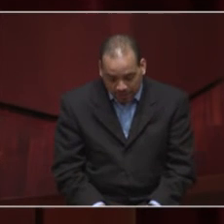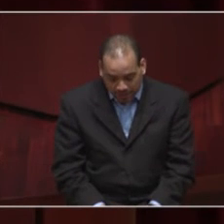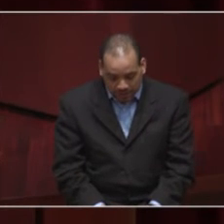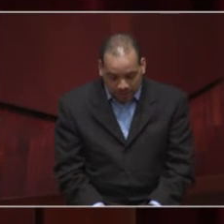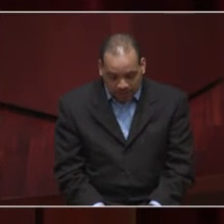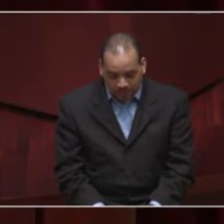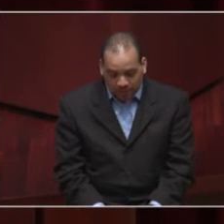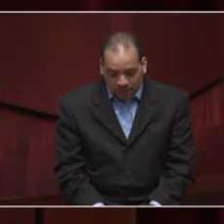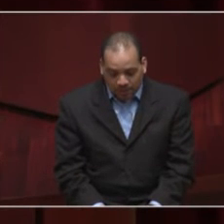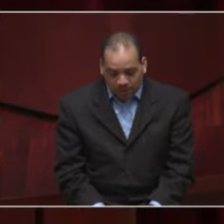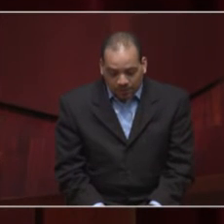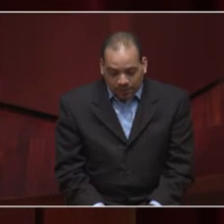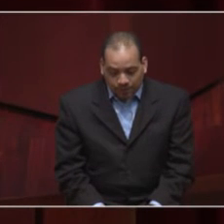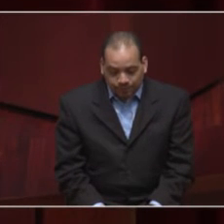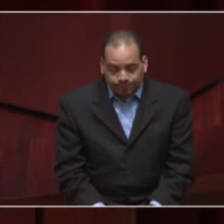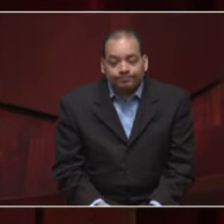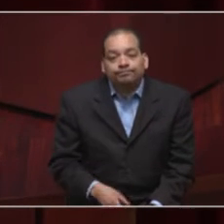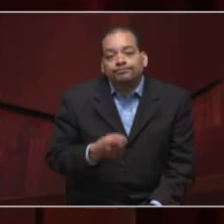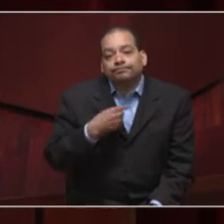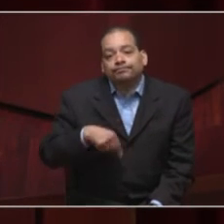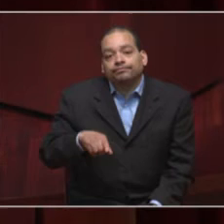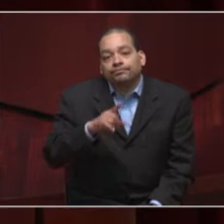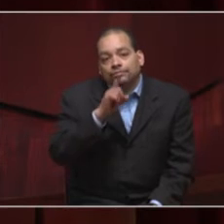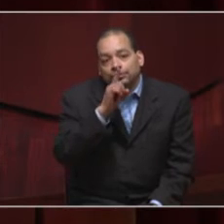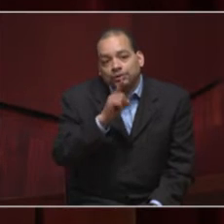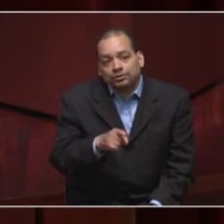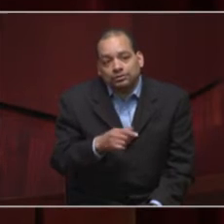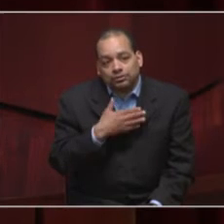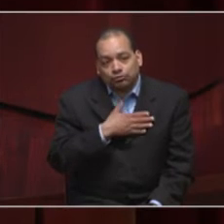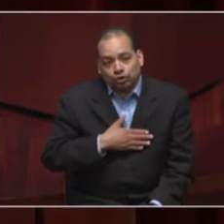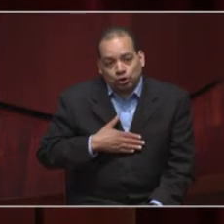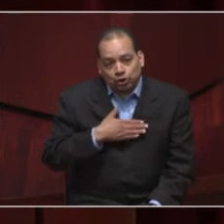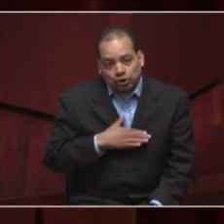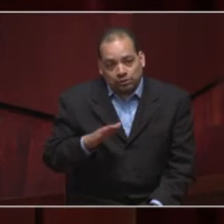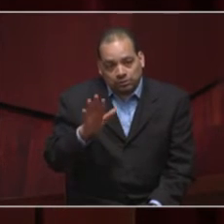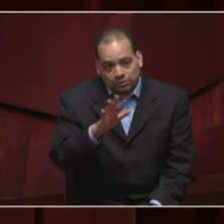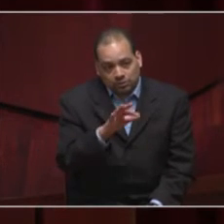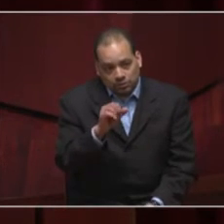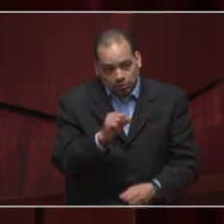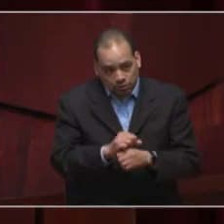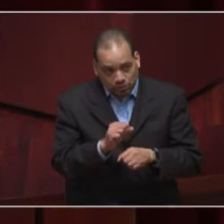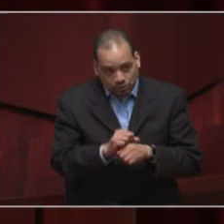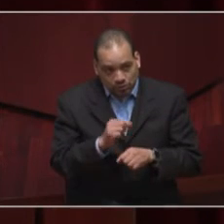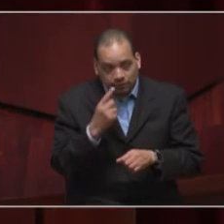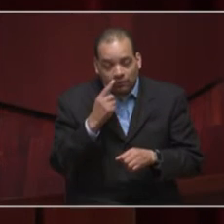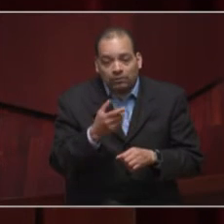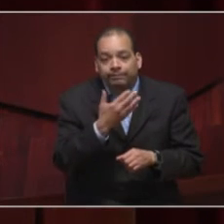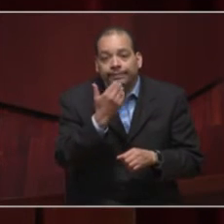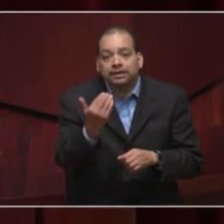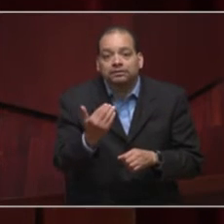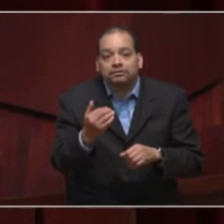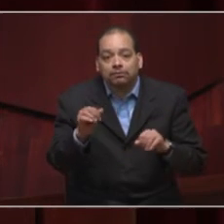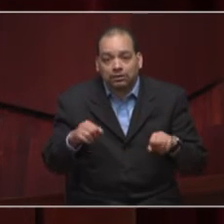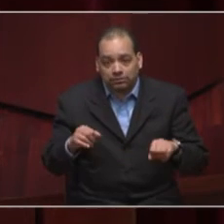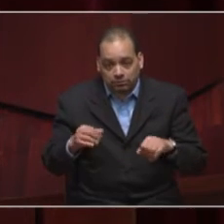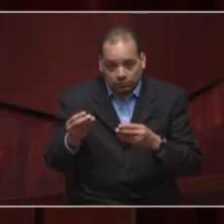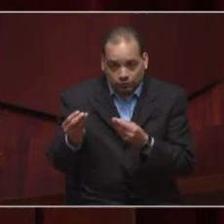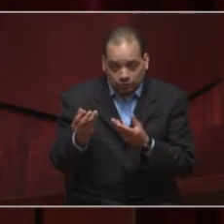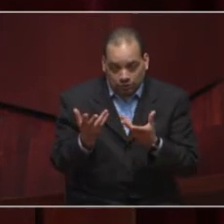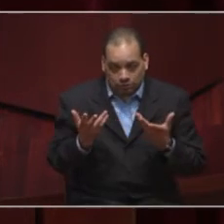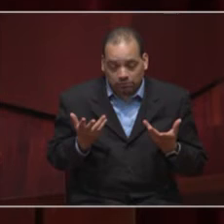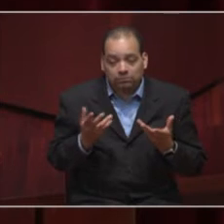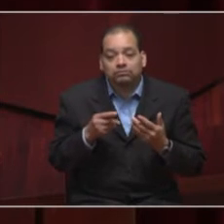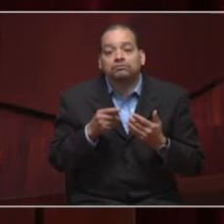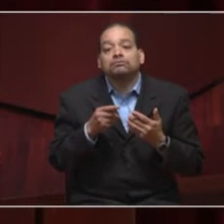We really appreciate the work that you all do to get us the best possible information about